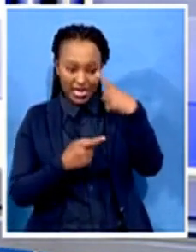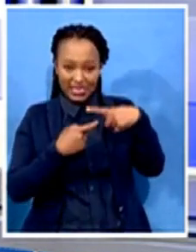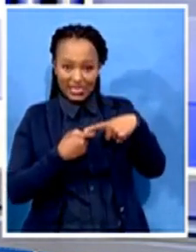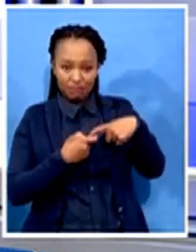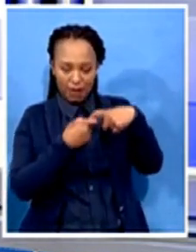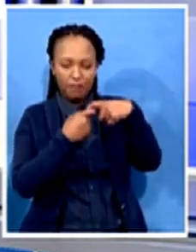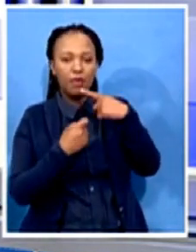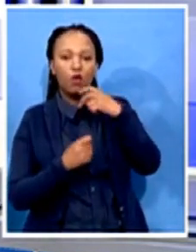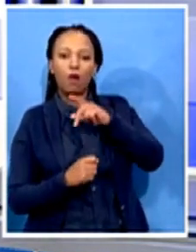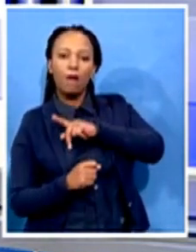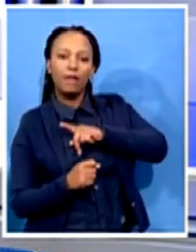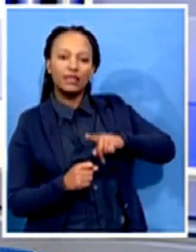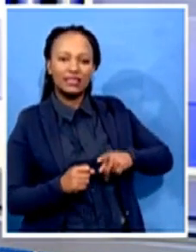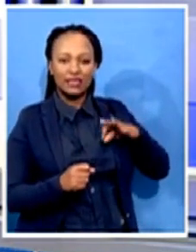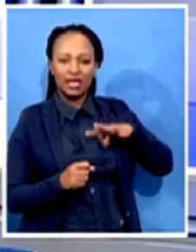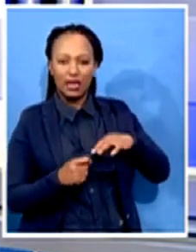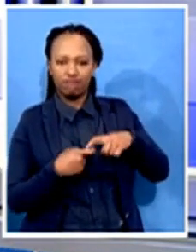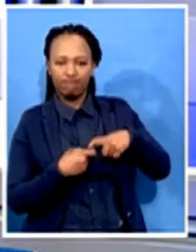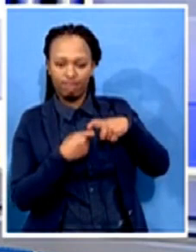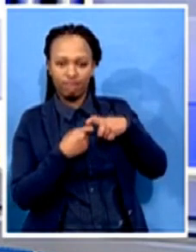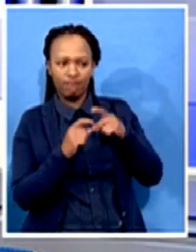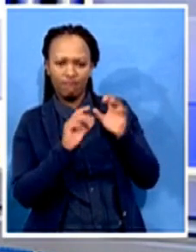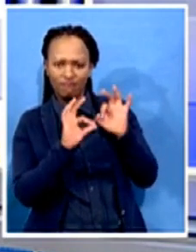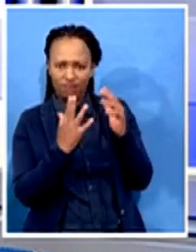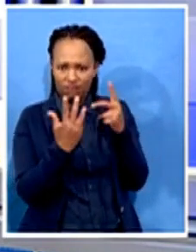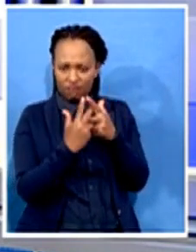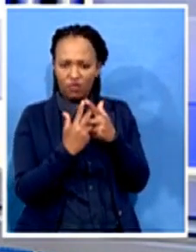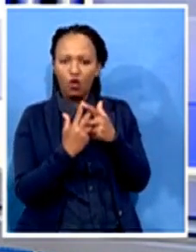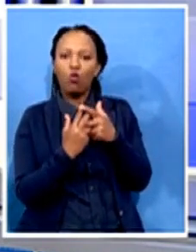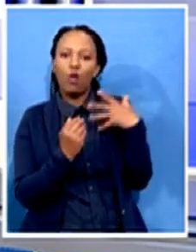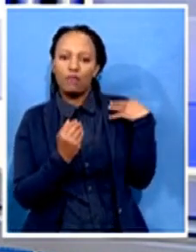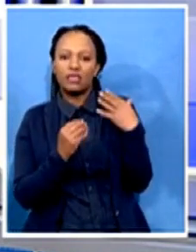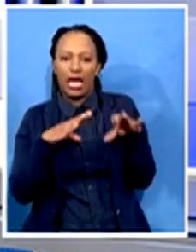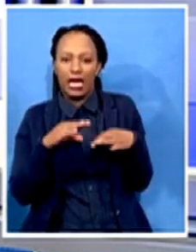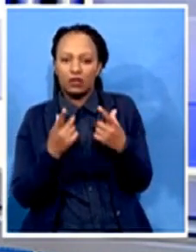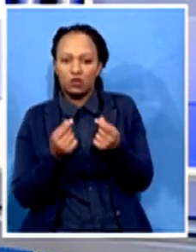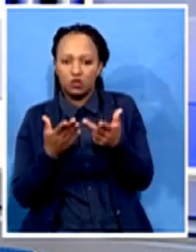the minister's action at the agenda_SABC? All right, let's get to some other news now.